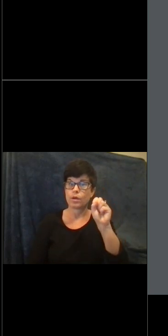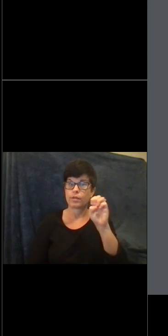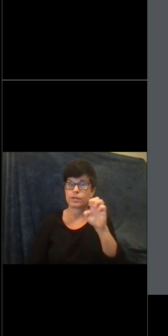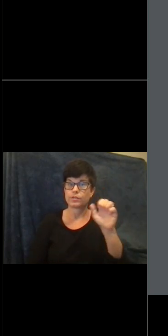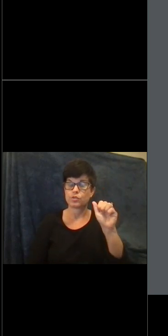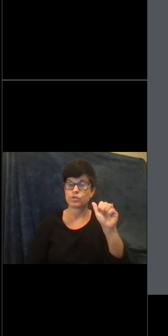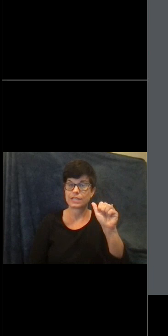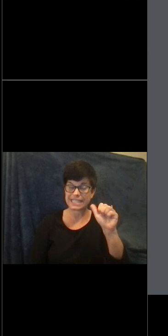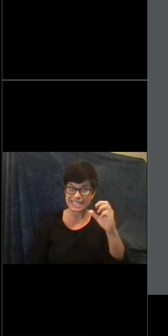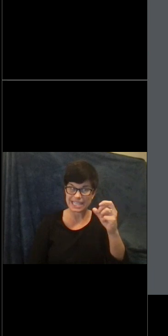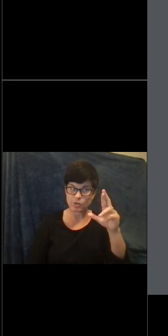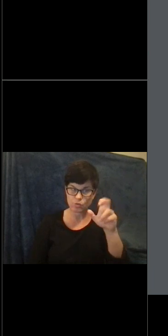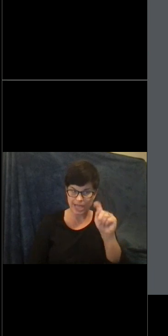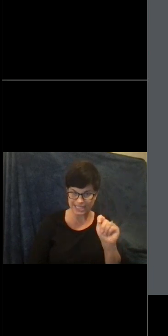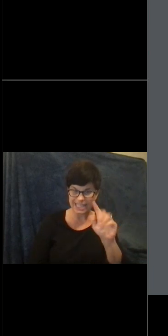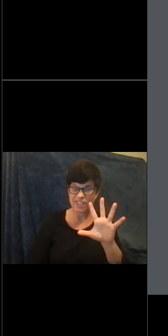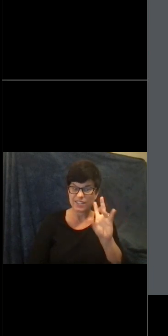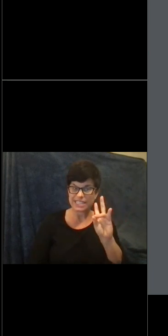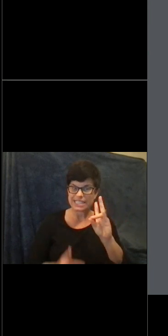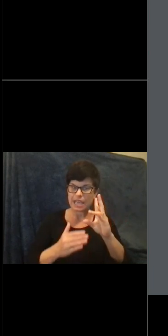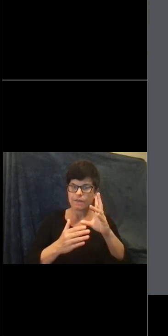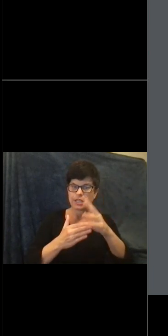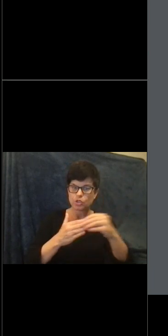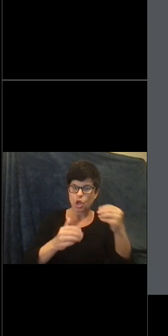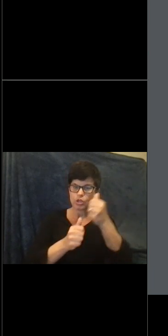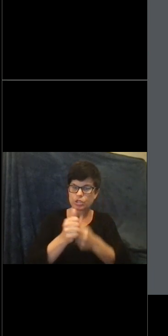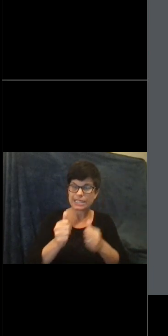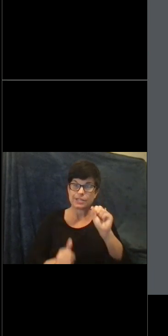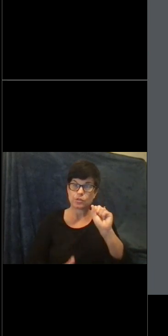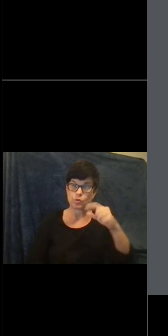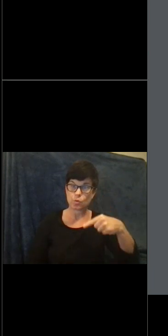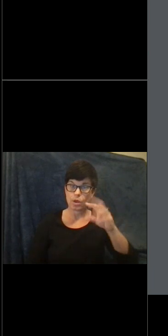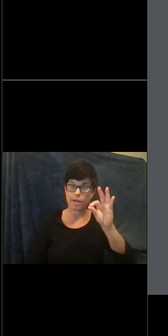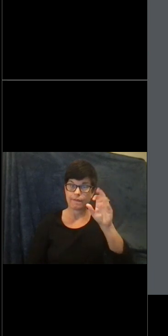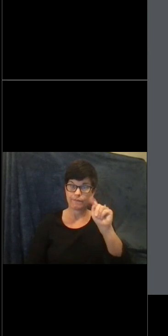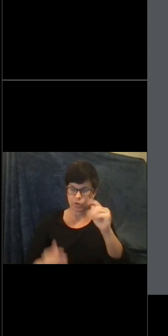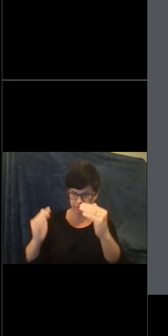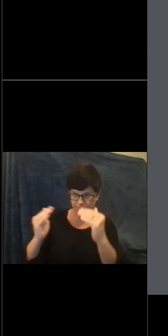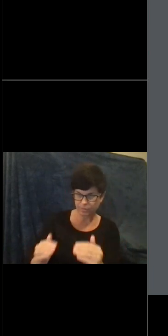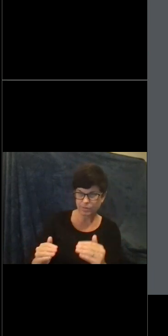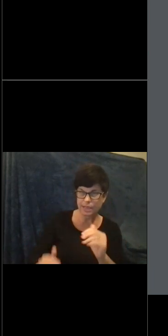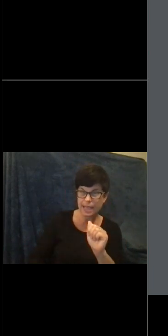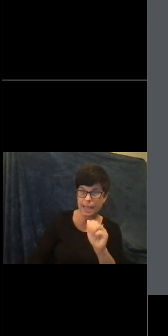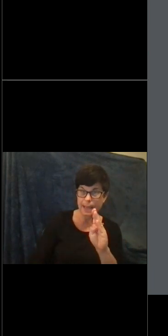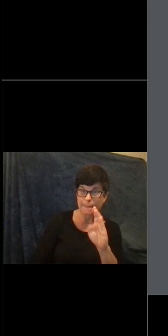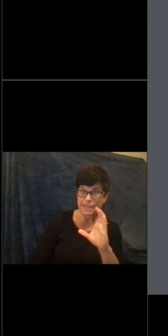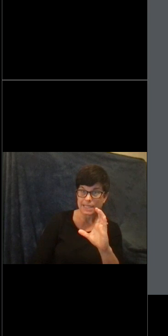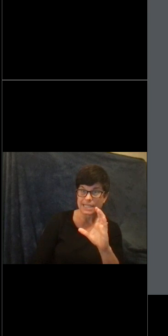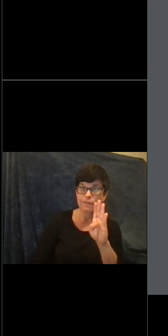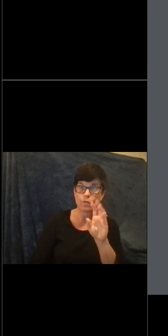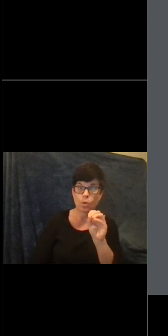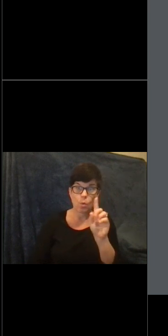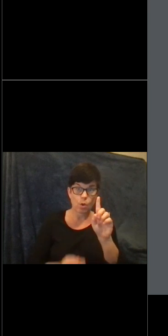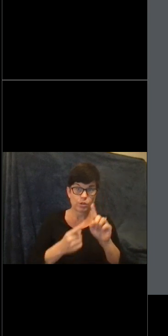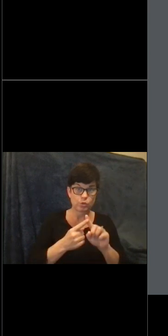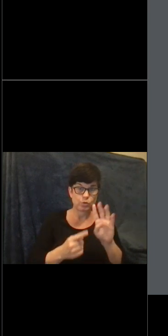$57 a square foot. And if you go down again, the ABC rental, which is the 401 to 411, the